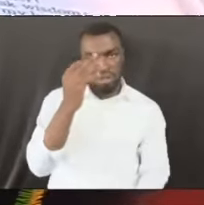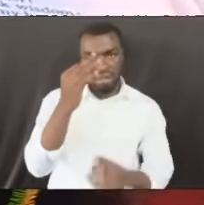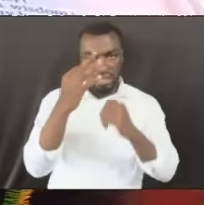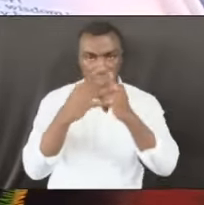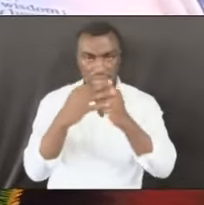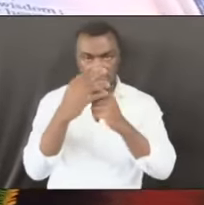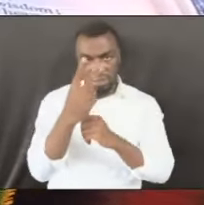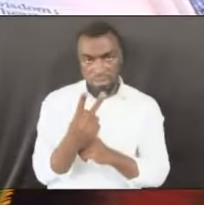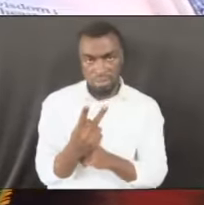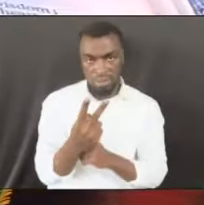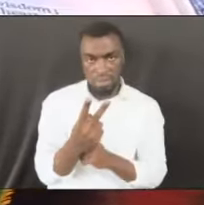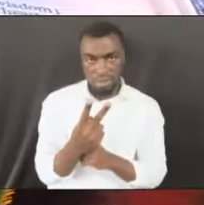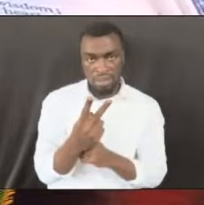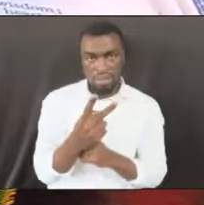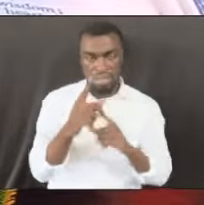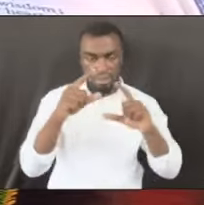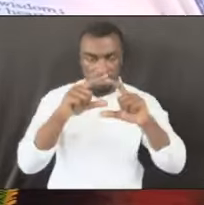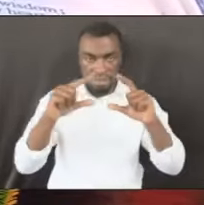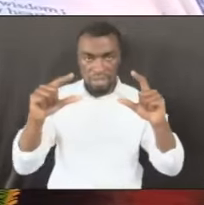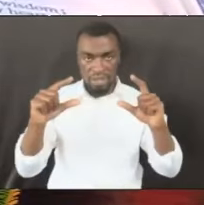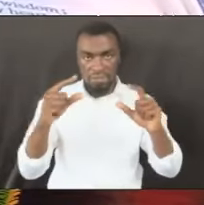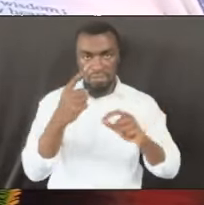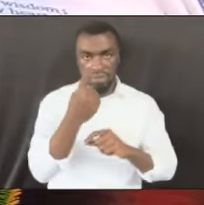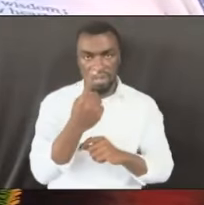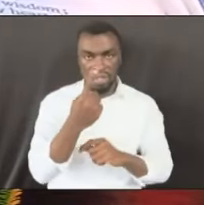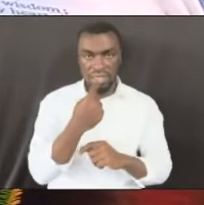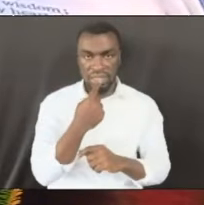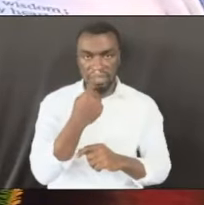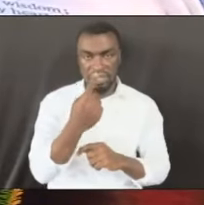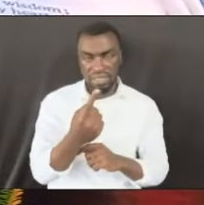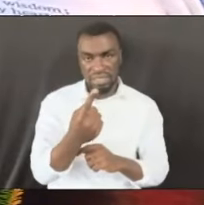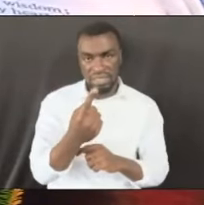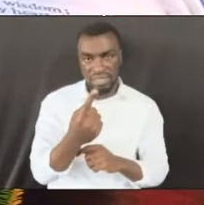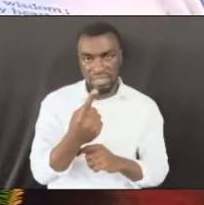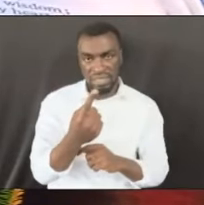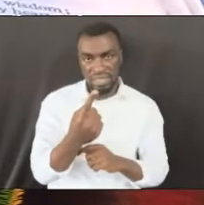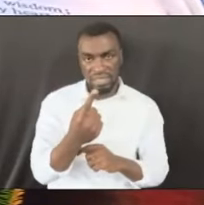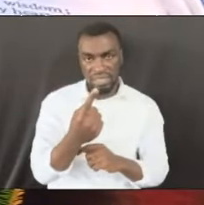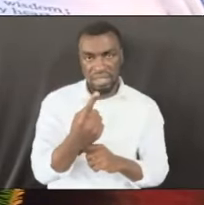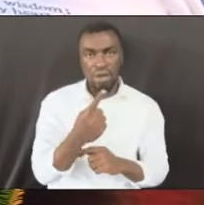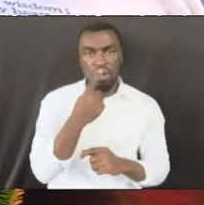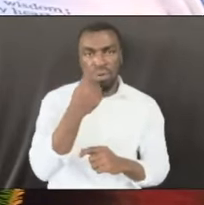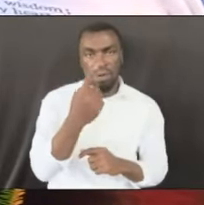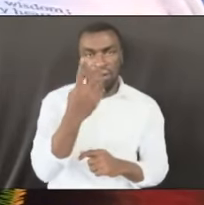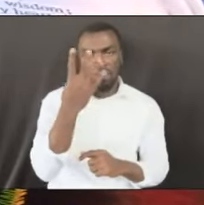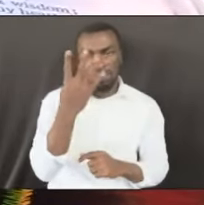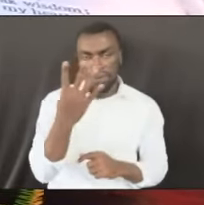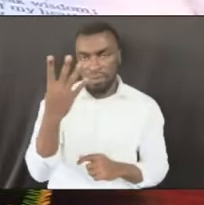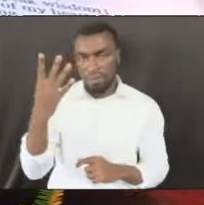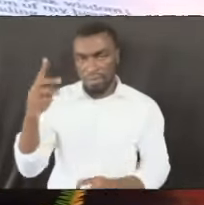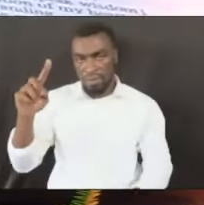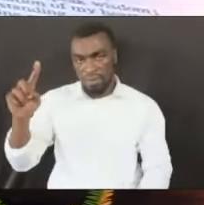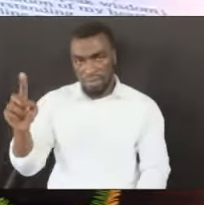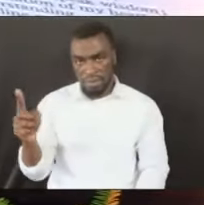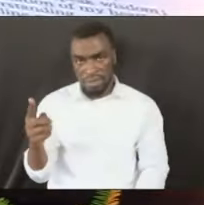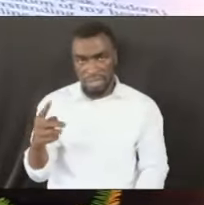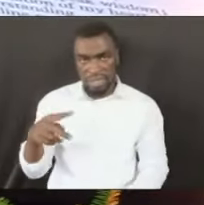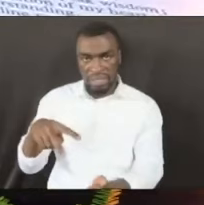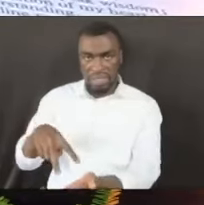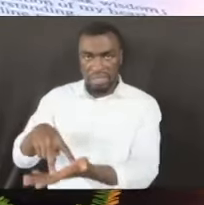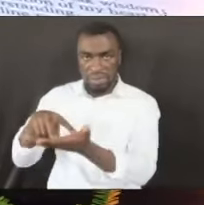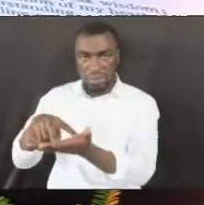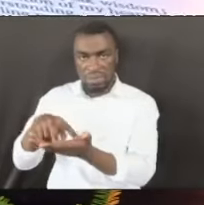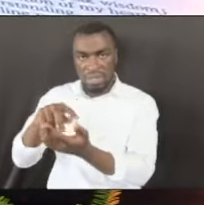starting from paragraph 1. On the sea of glass, the 144,000 stood in a perfect